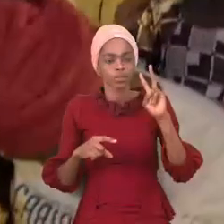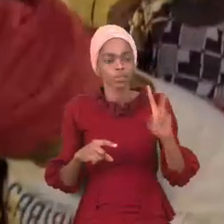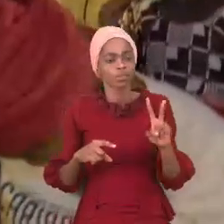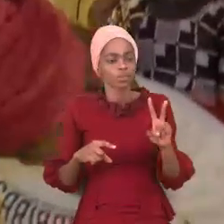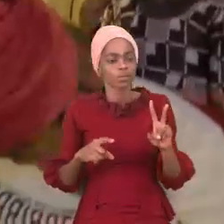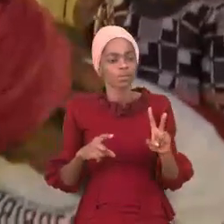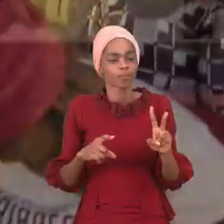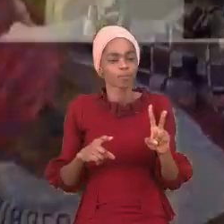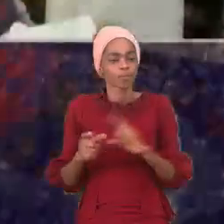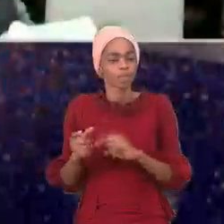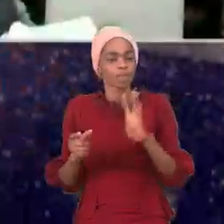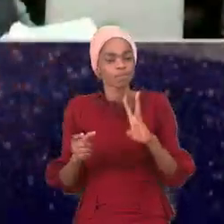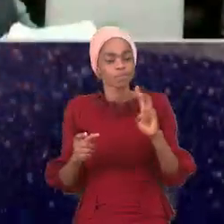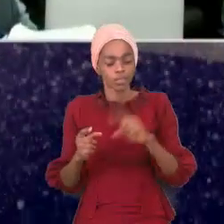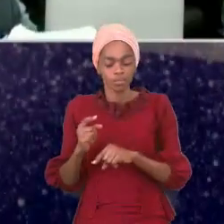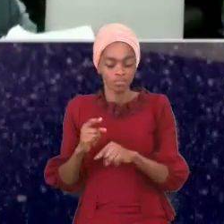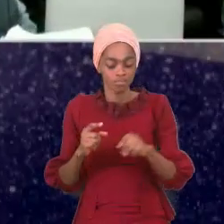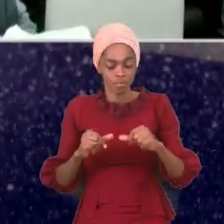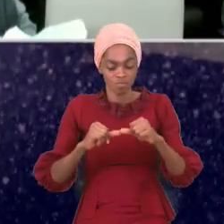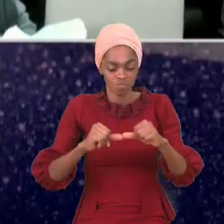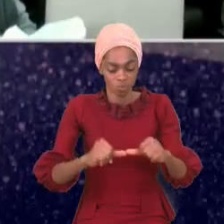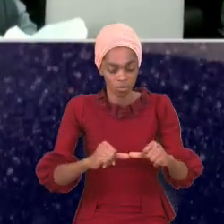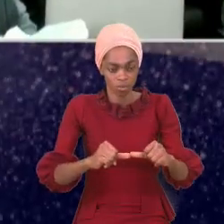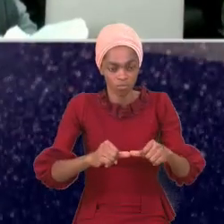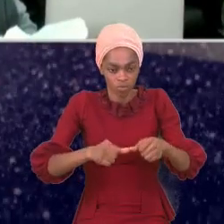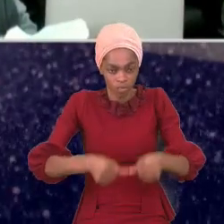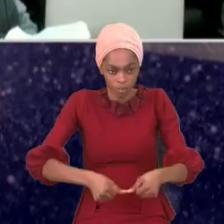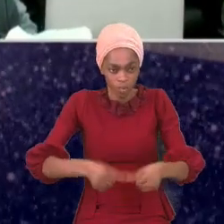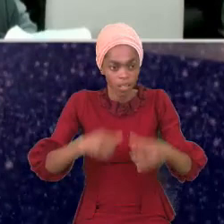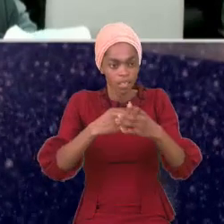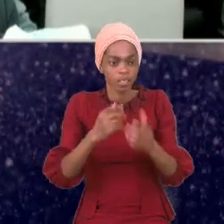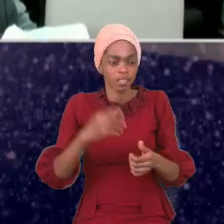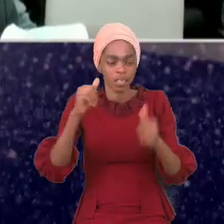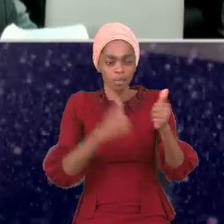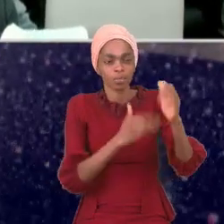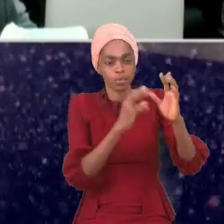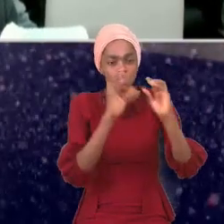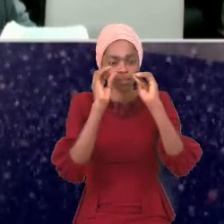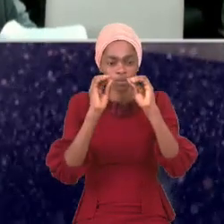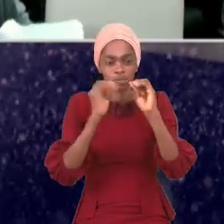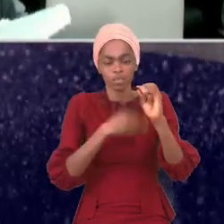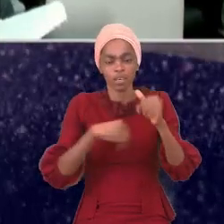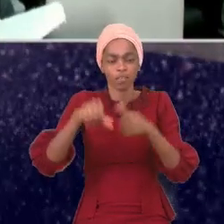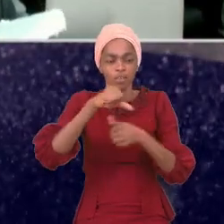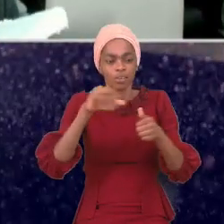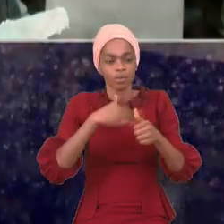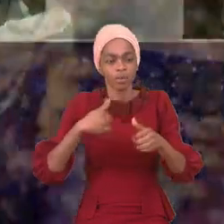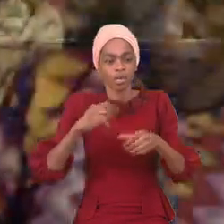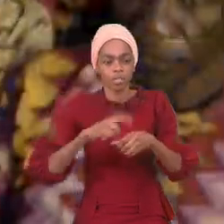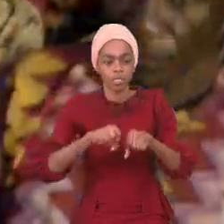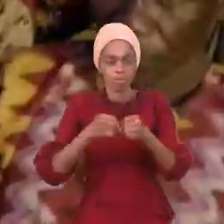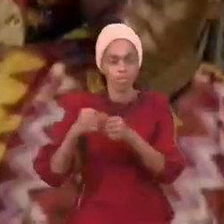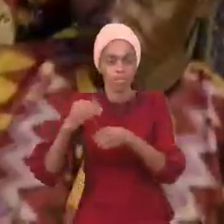in verse 42, and they continued steadfastly in the apostles' doctrine and fellowship, and in the breaking of